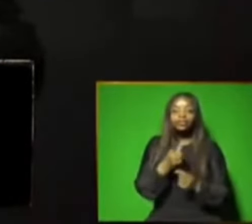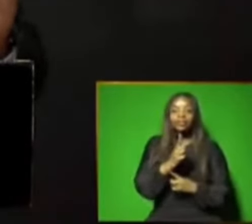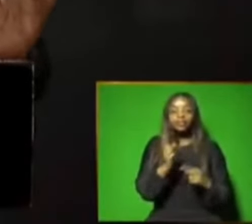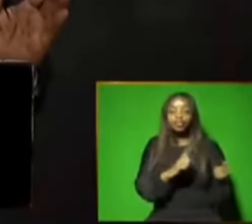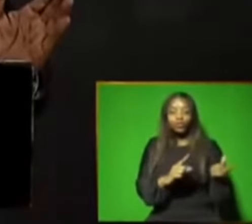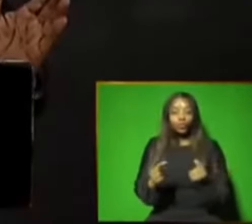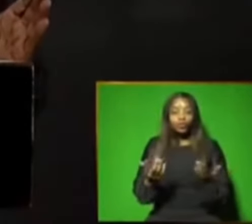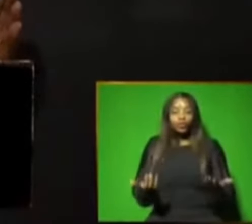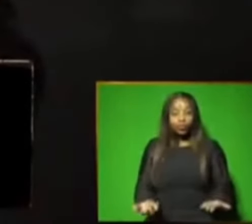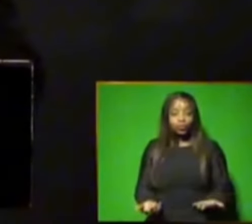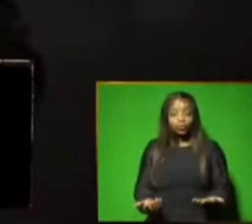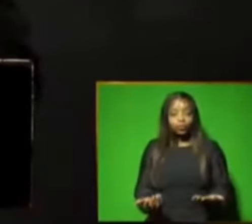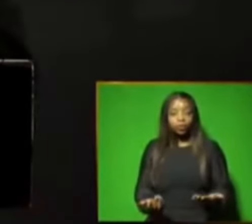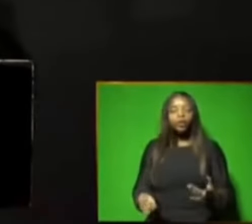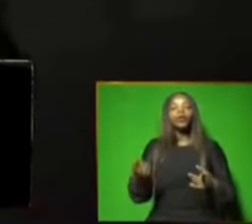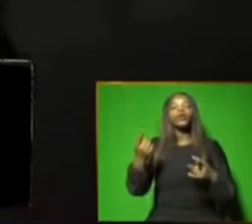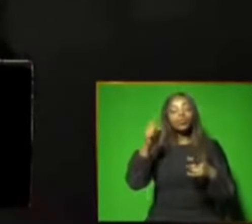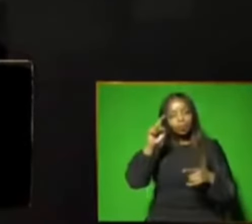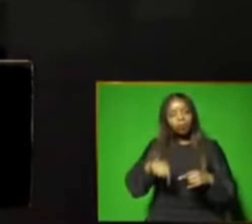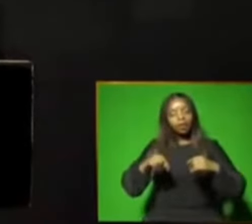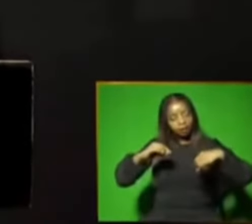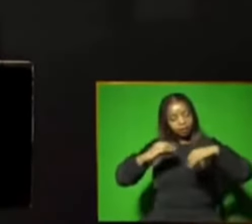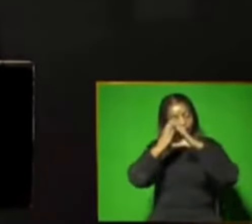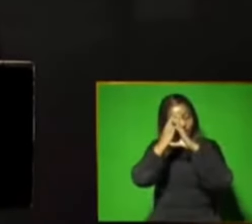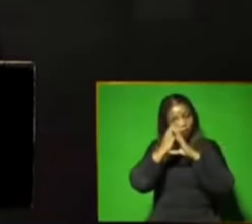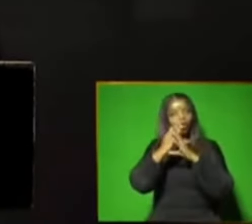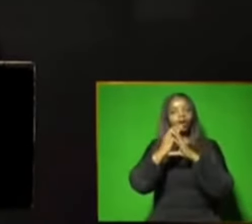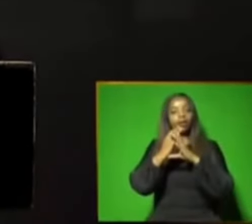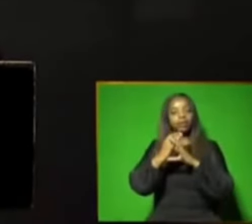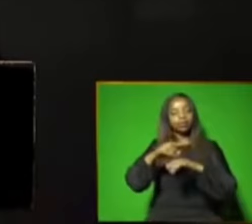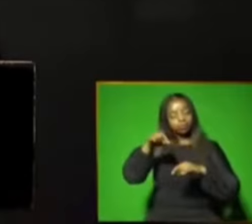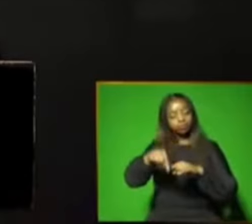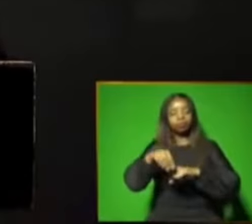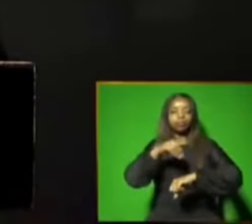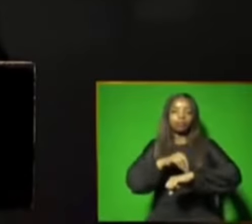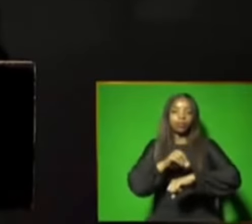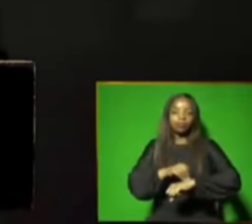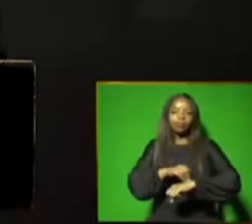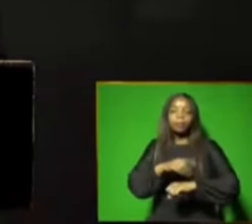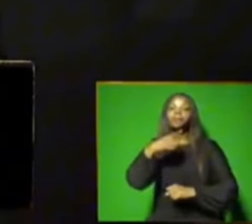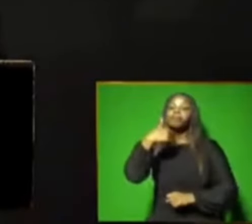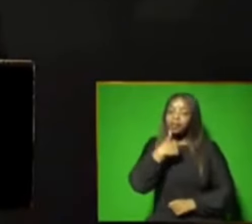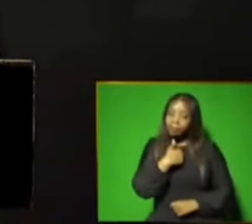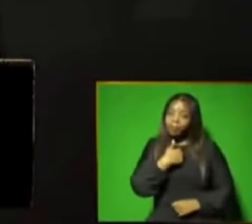play the ball. The question I would ask,